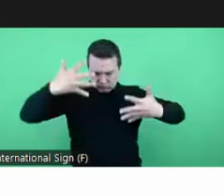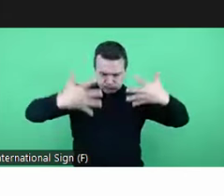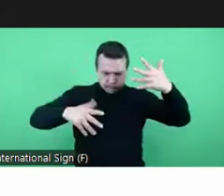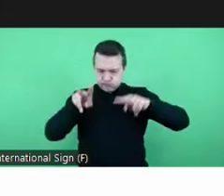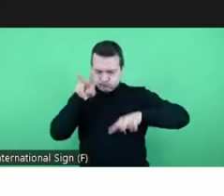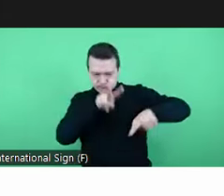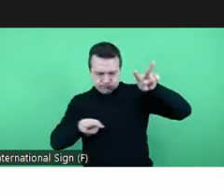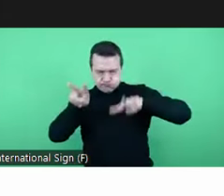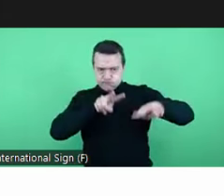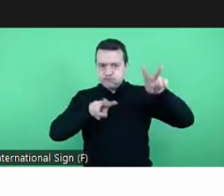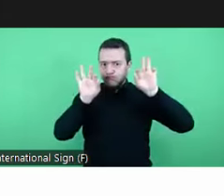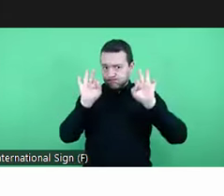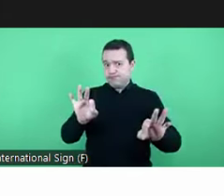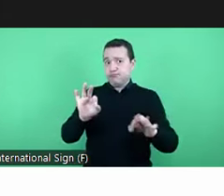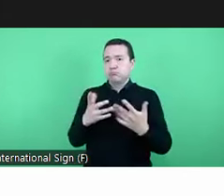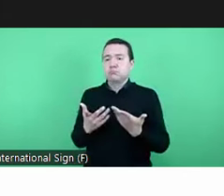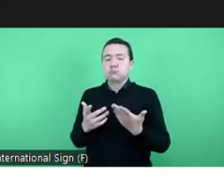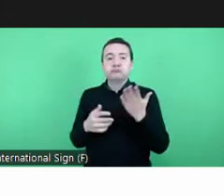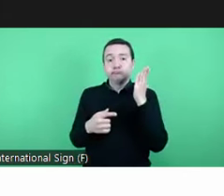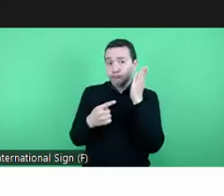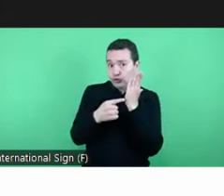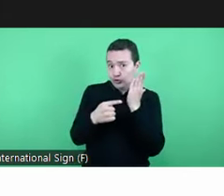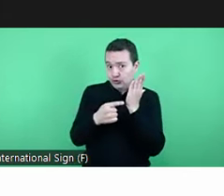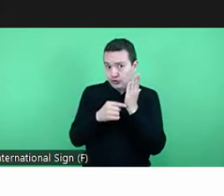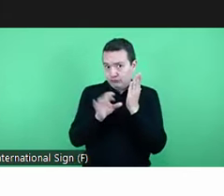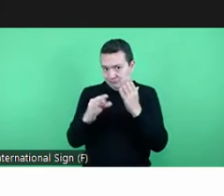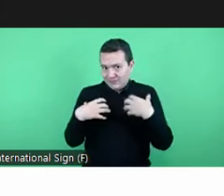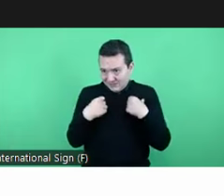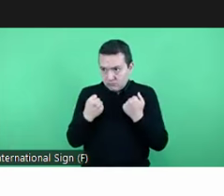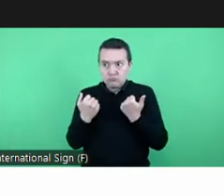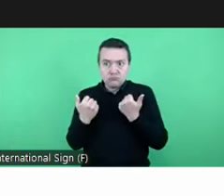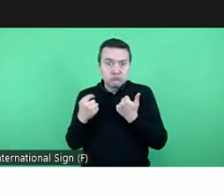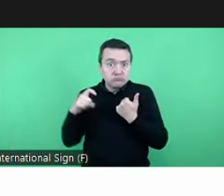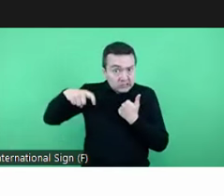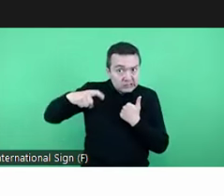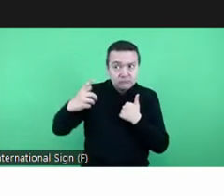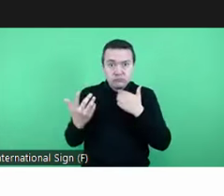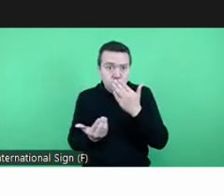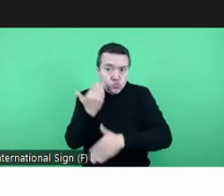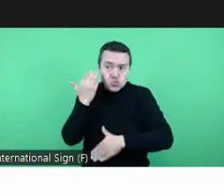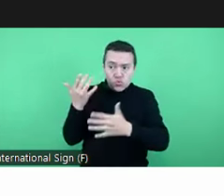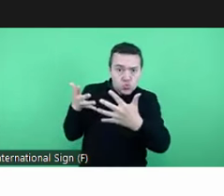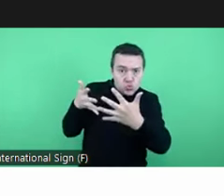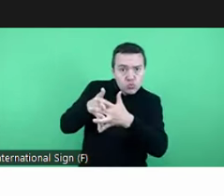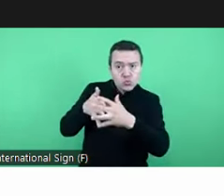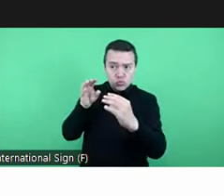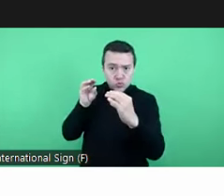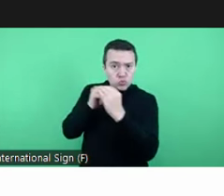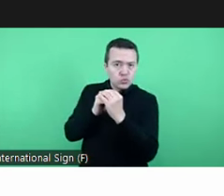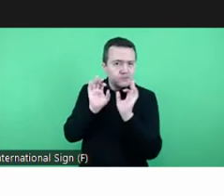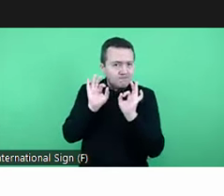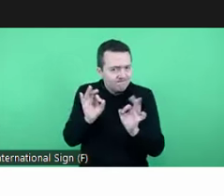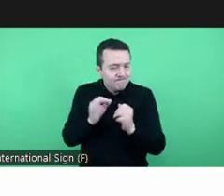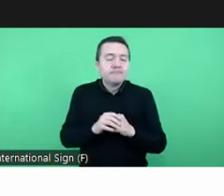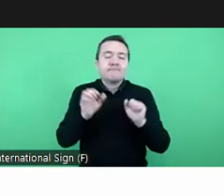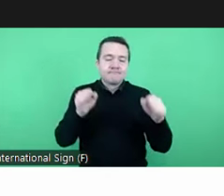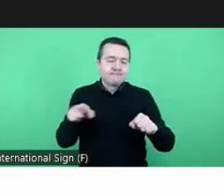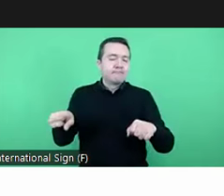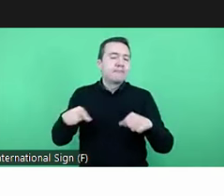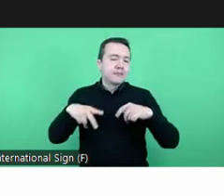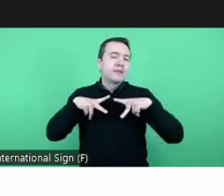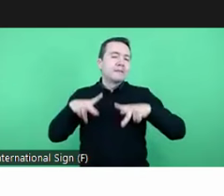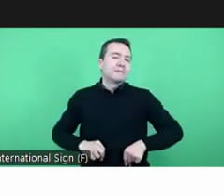providing prioritarias, service incorporar. and Y a technology partir that de are este considered as priority. relevamiento, And el based on Ministerio va a definir this las gathering, incorporaciones the buscando ministry